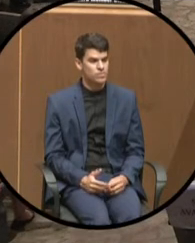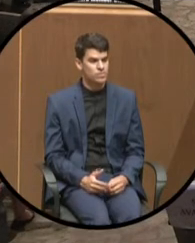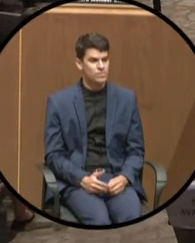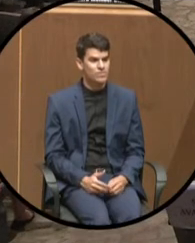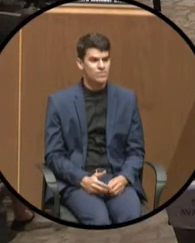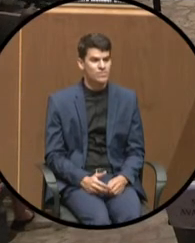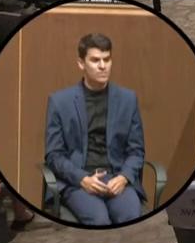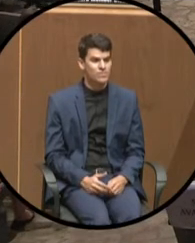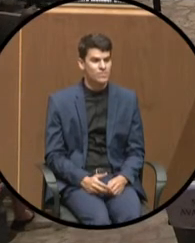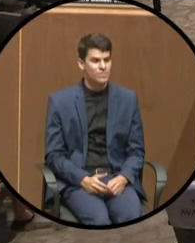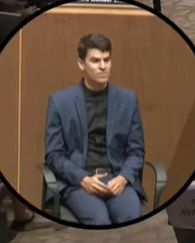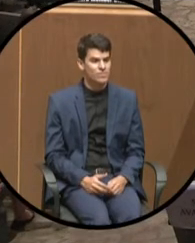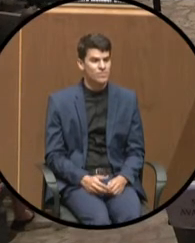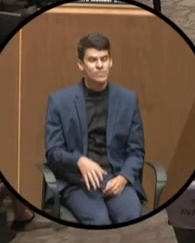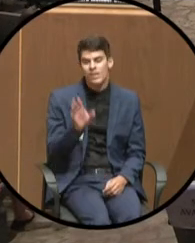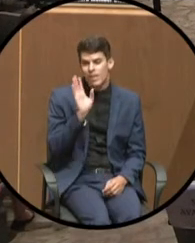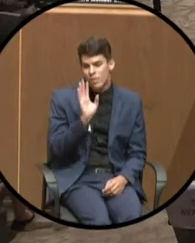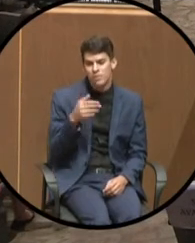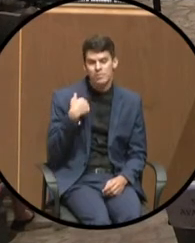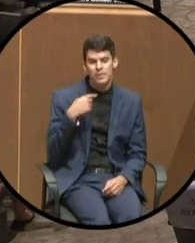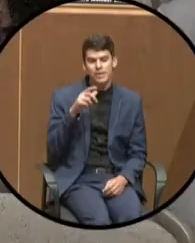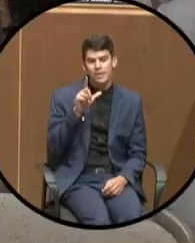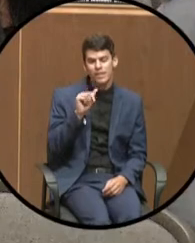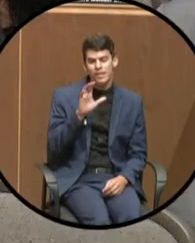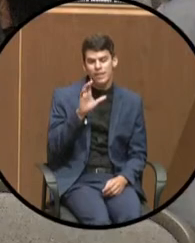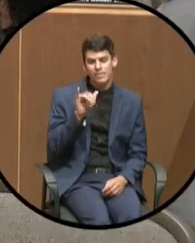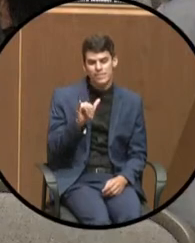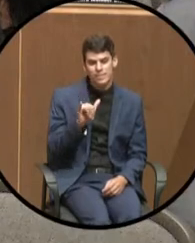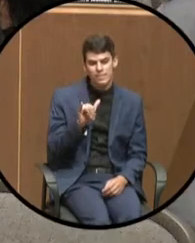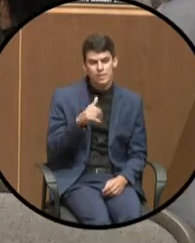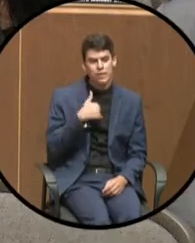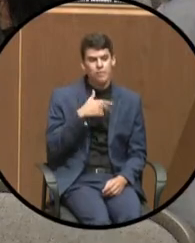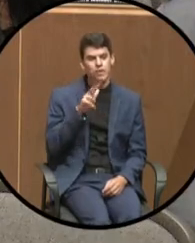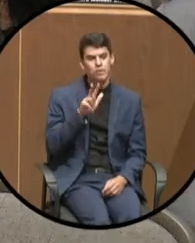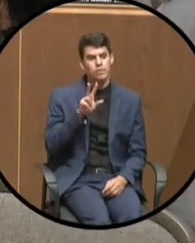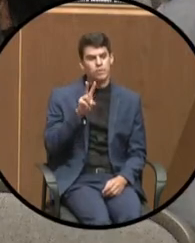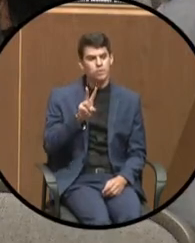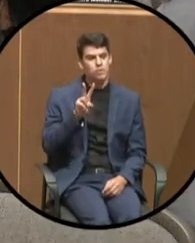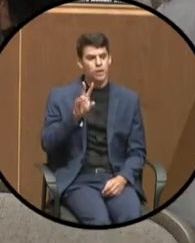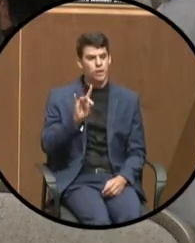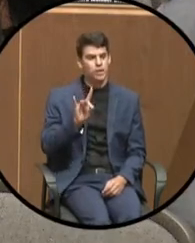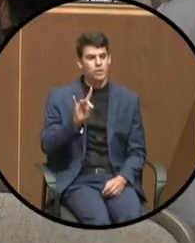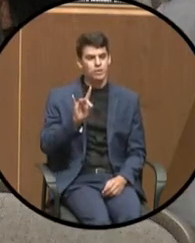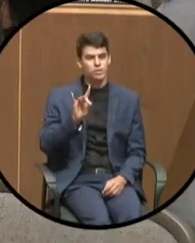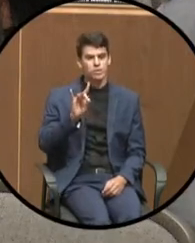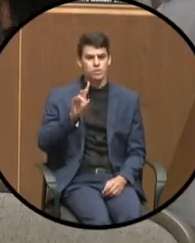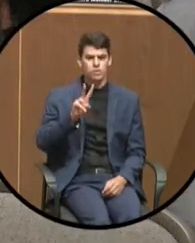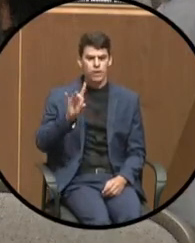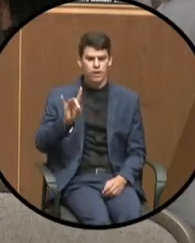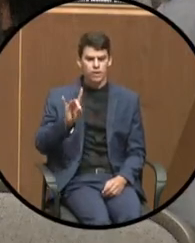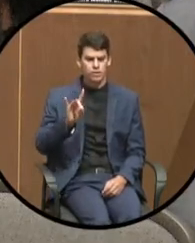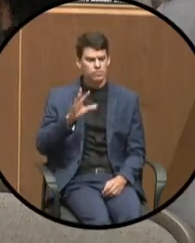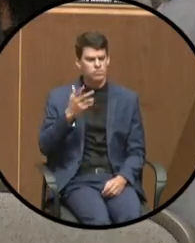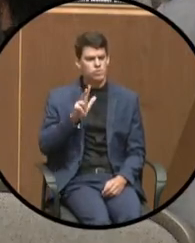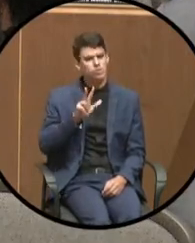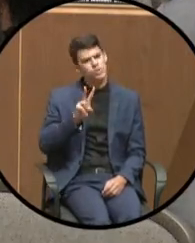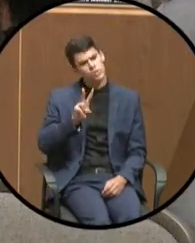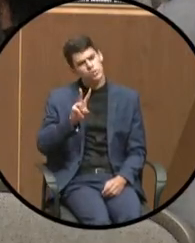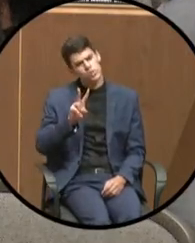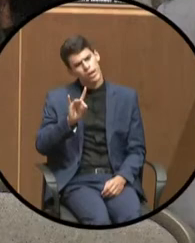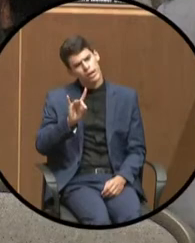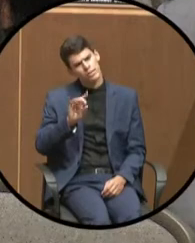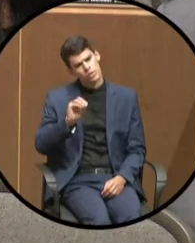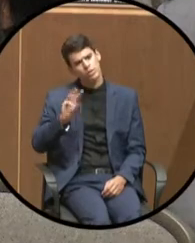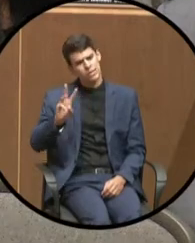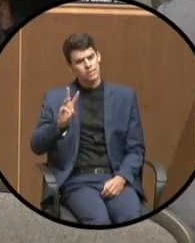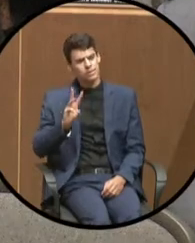Hello. Hi. My name's Lacey. I am in the 32806 zip code.